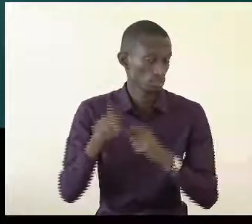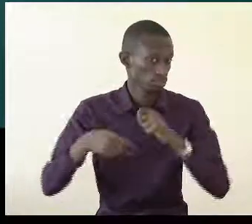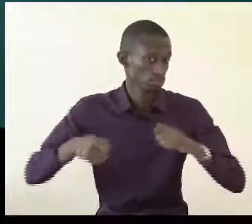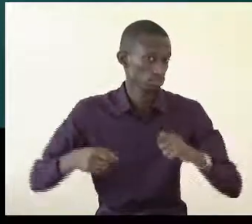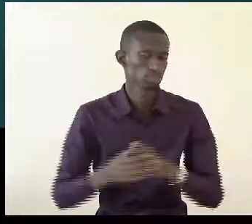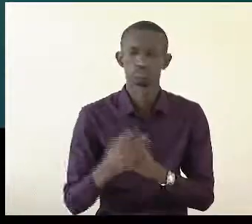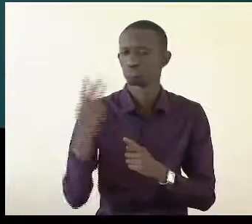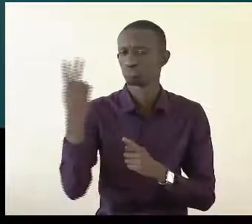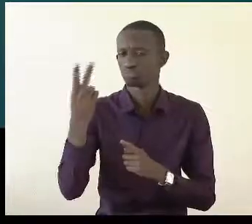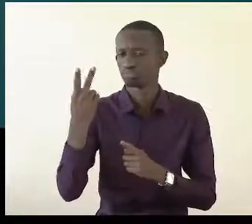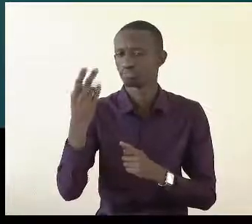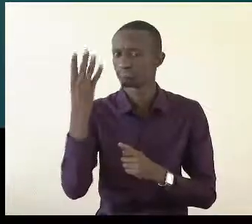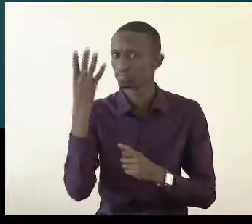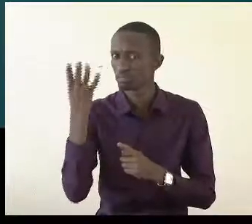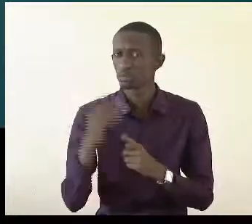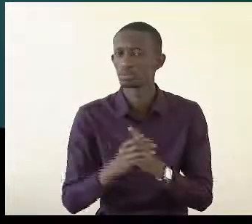2,4-dinitrophenohydrazine.